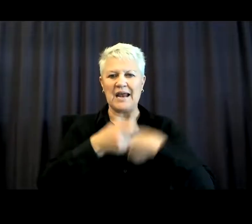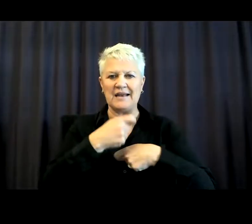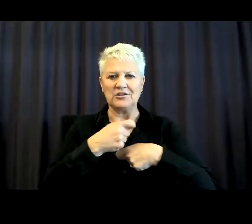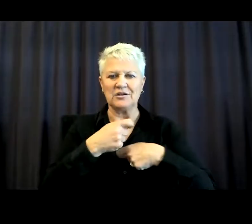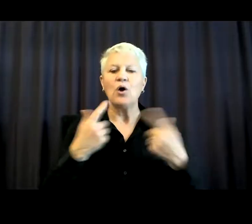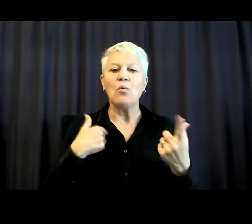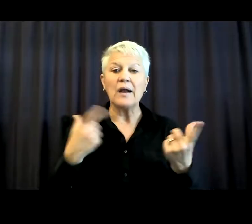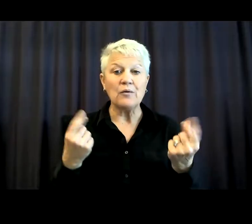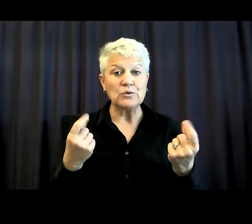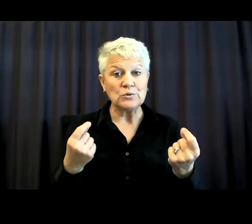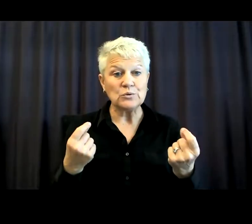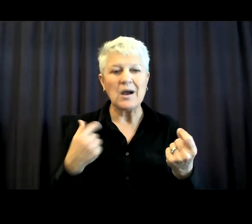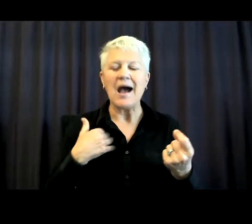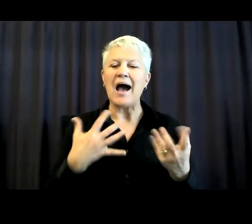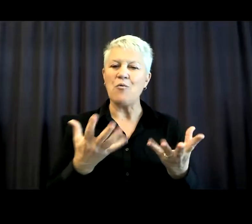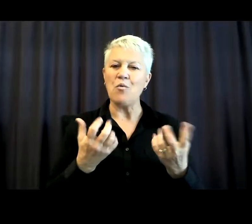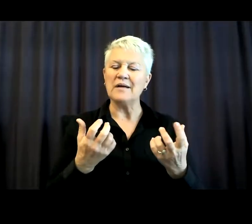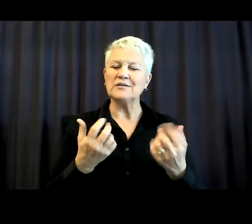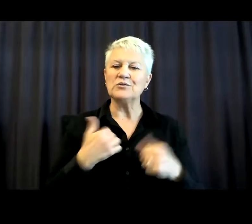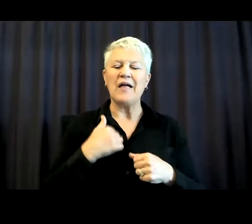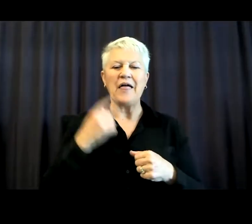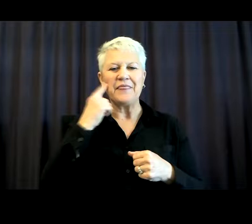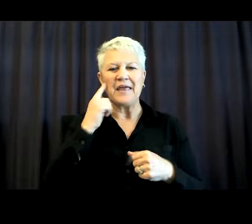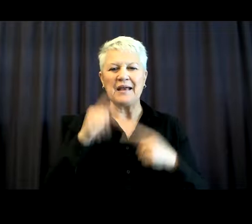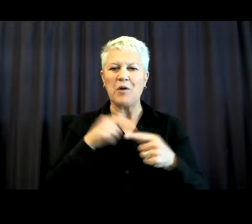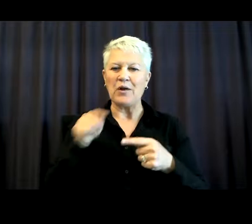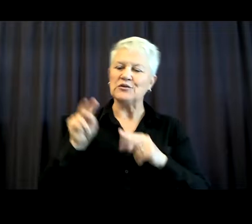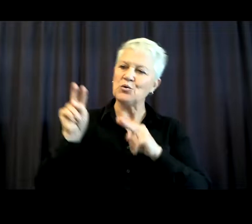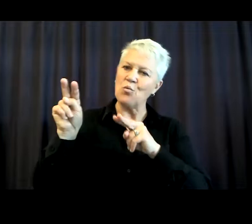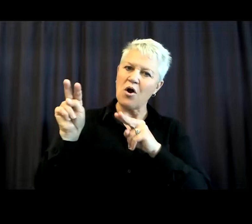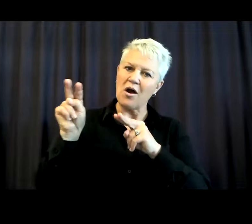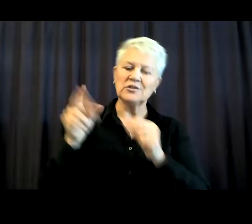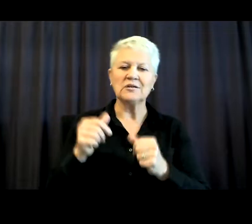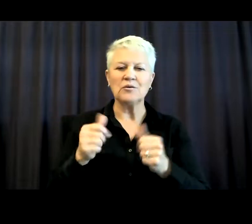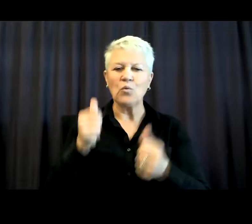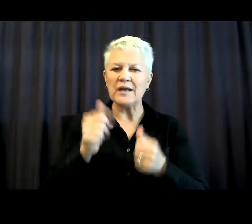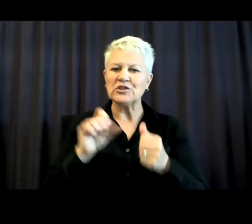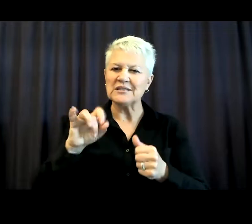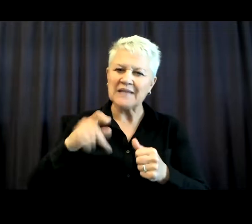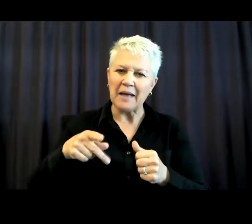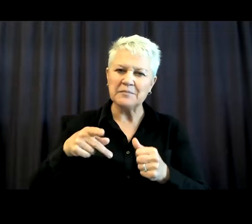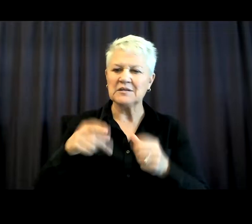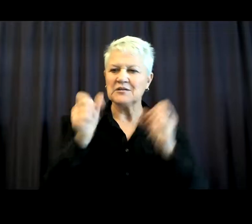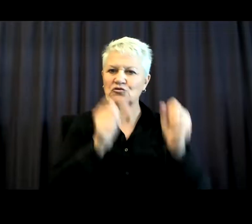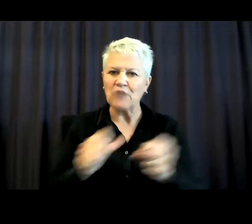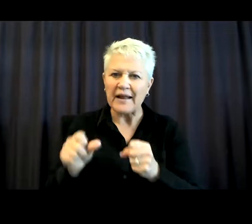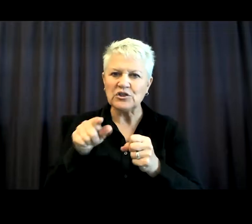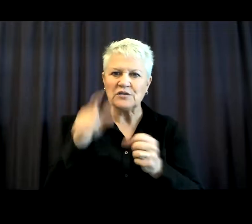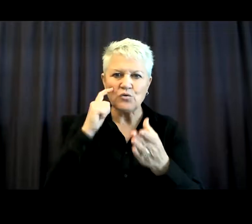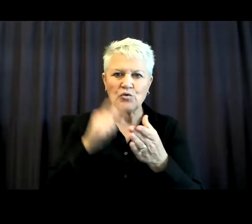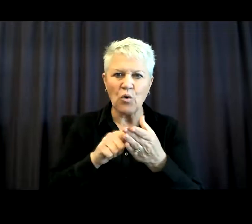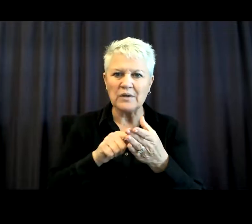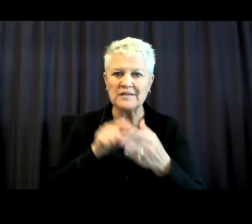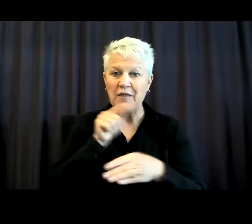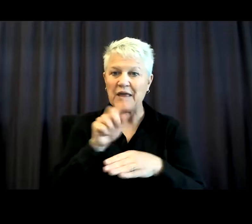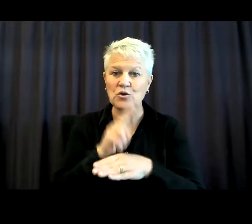do is to kind of look at if you think about these as you're looking at these, are what steps and strategies do you notice being used during these